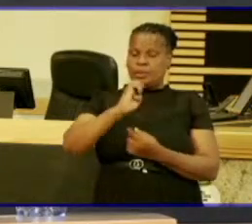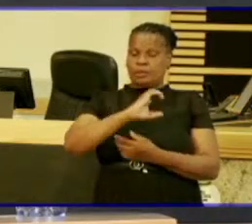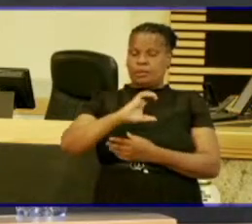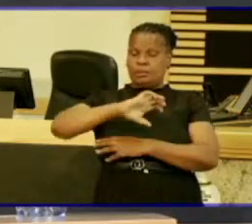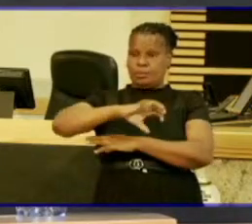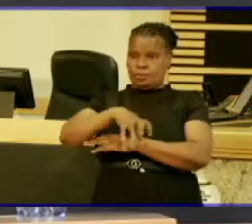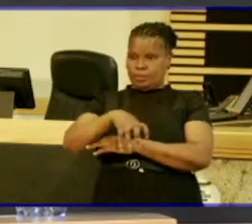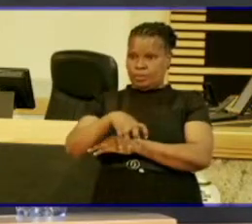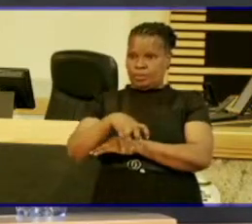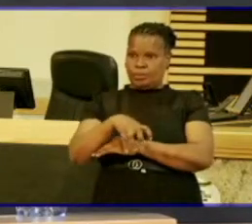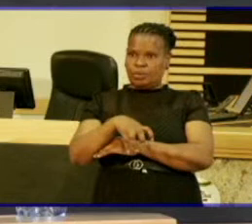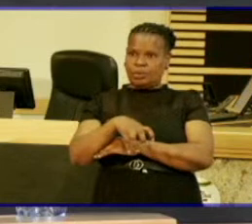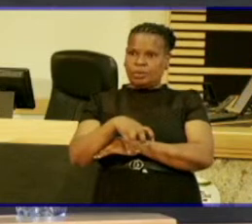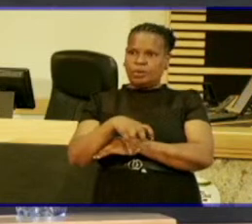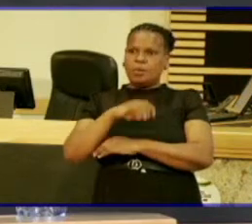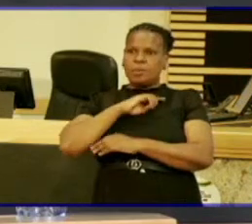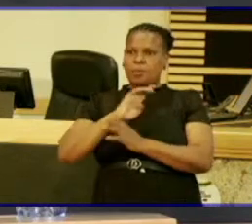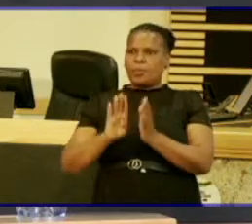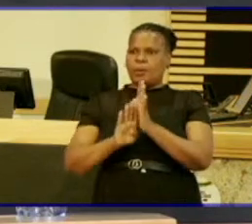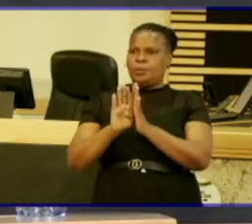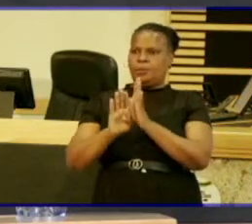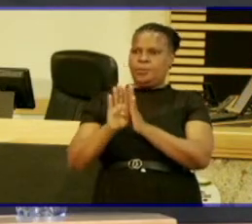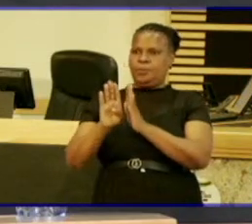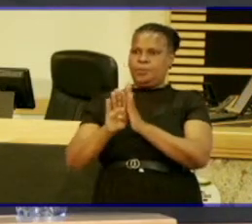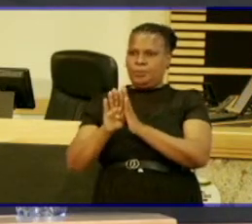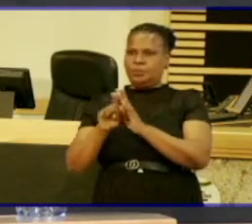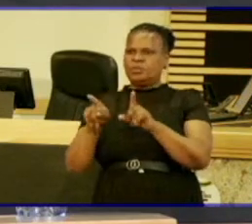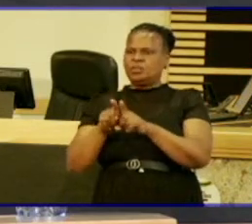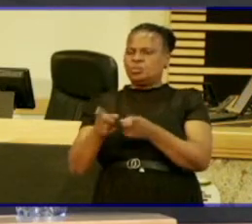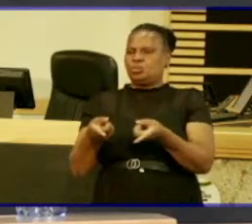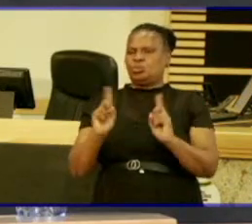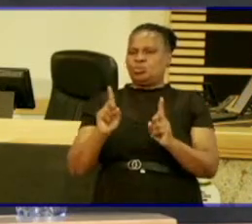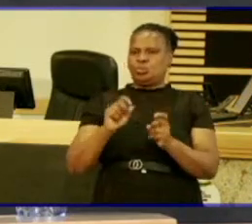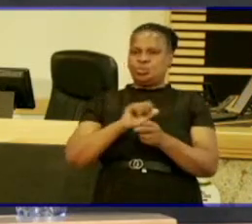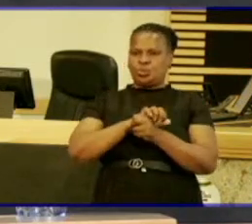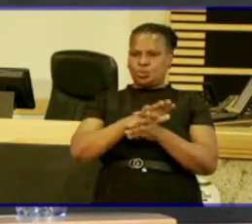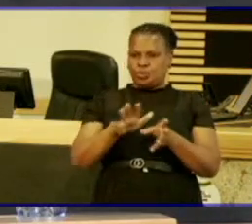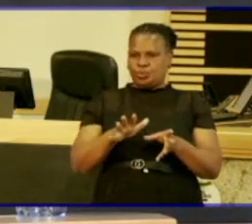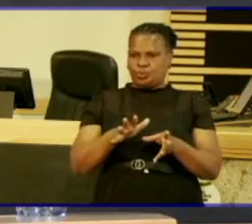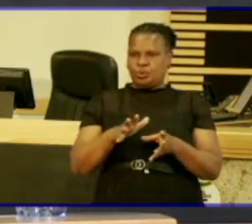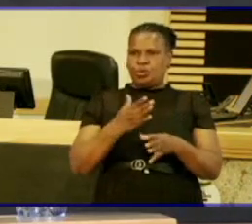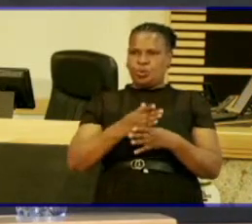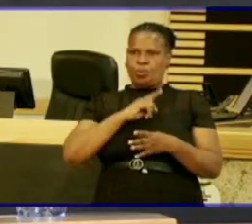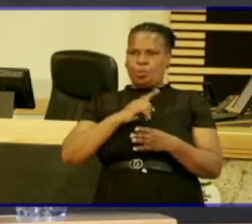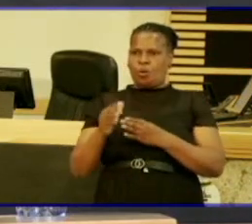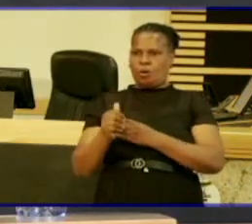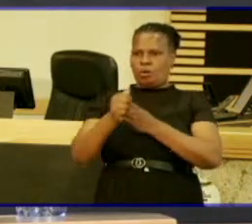has the potential to rise again from the ashes of COVID-19, to be a leader